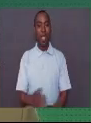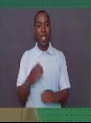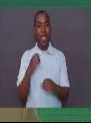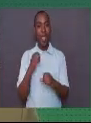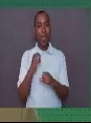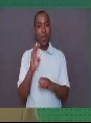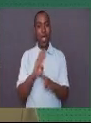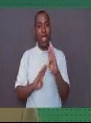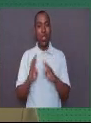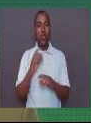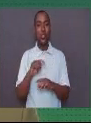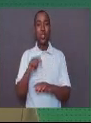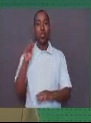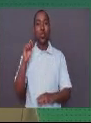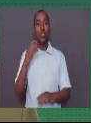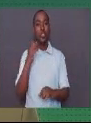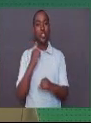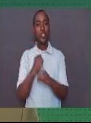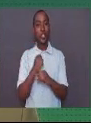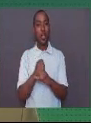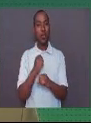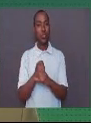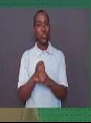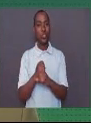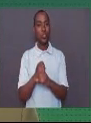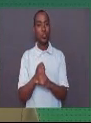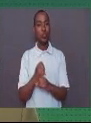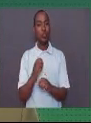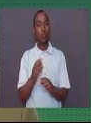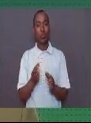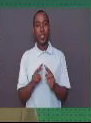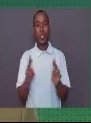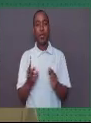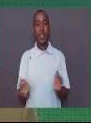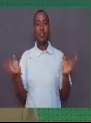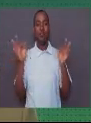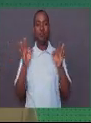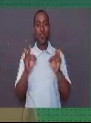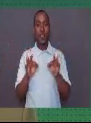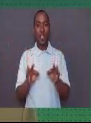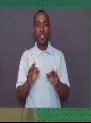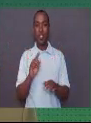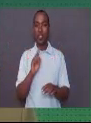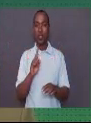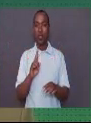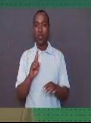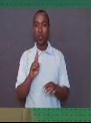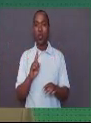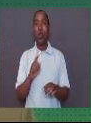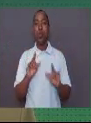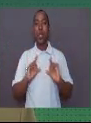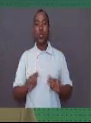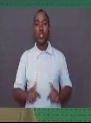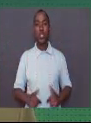Applications of biotechnology have always been important in our lives in